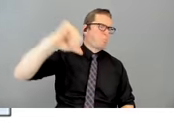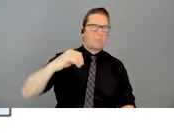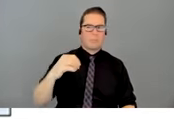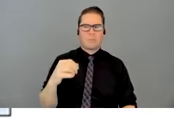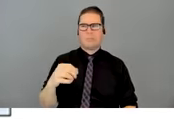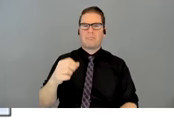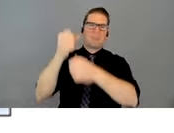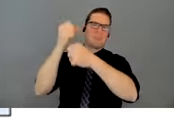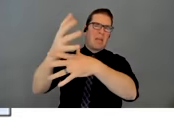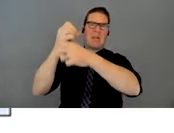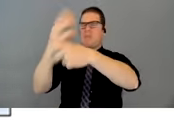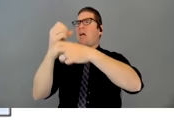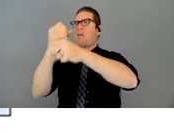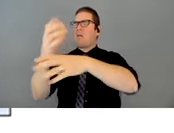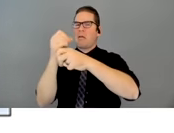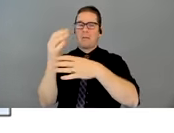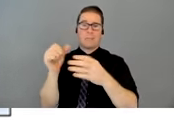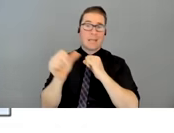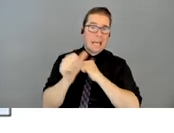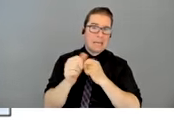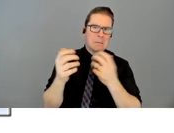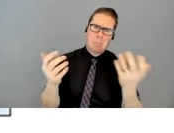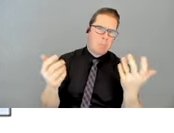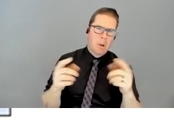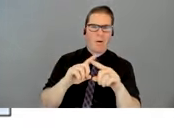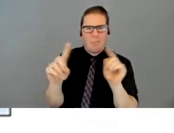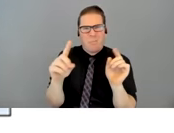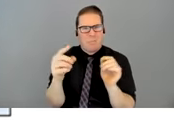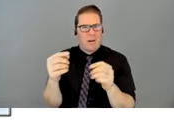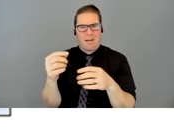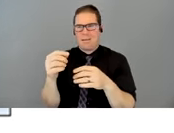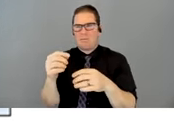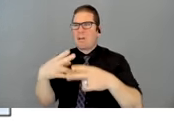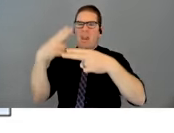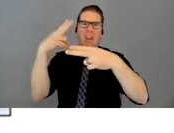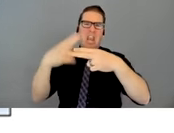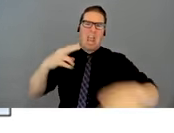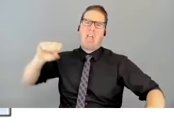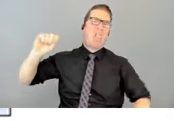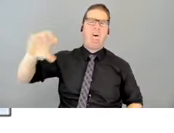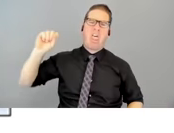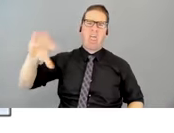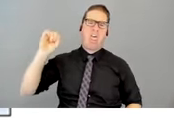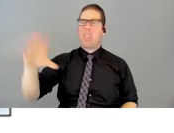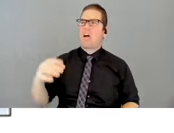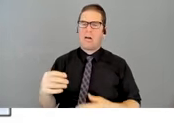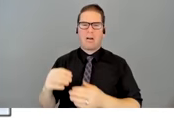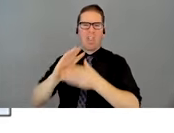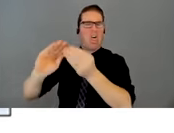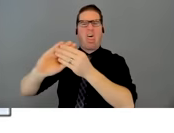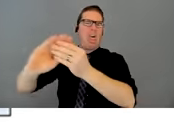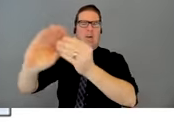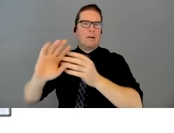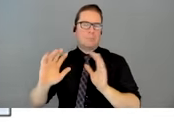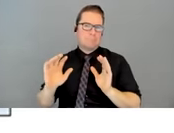yelling, shouting, name calling. Those are disruptive behaviors in the classroom. Concerning behavior really focuses